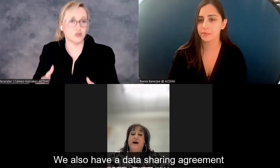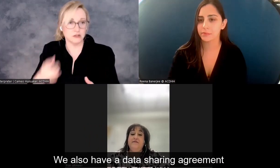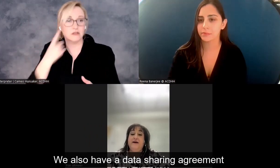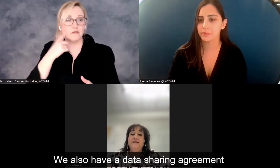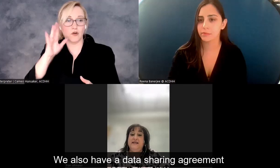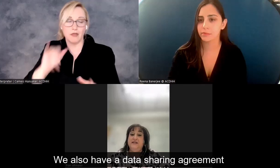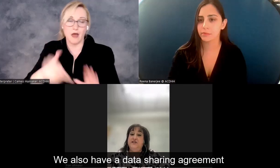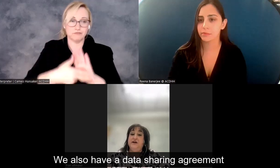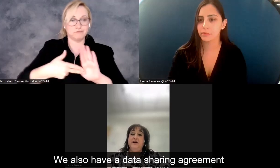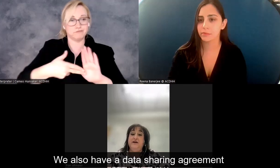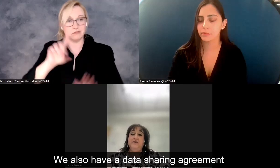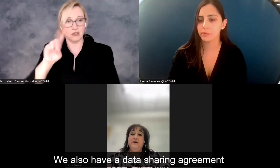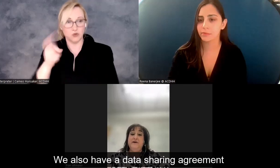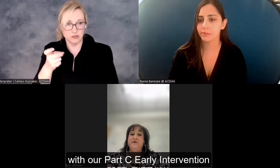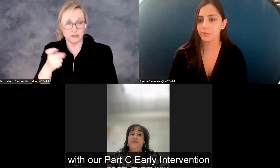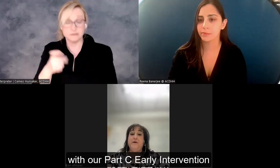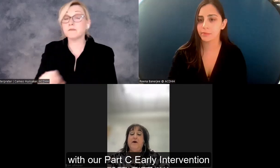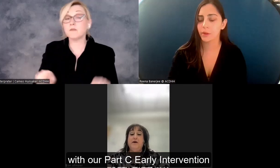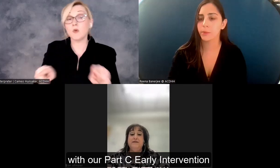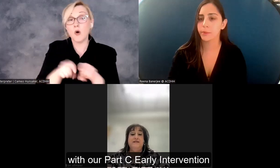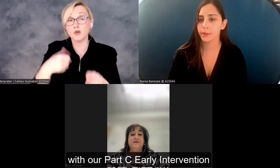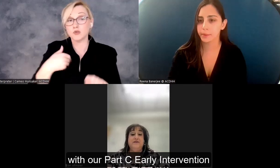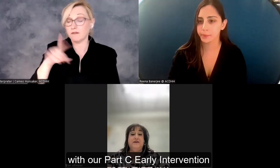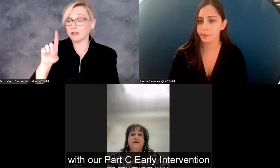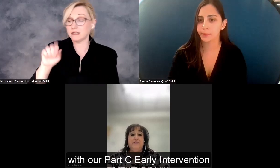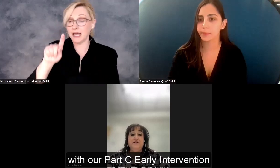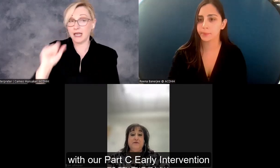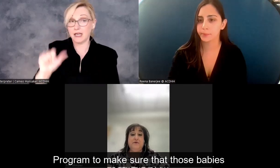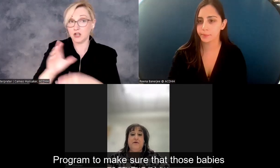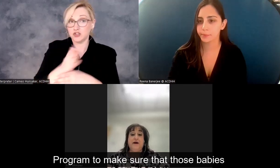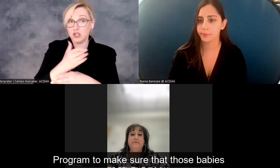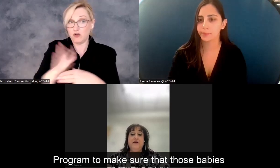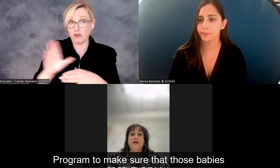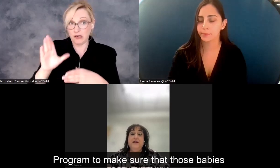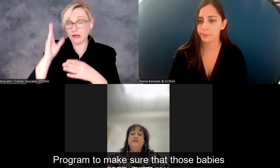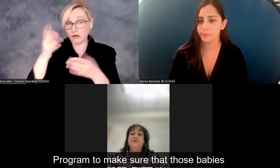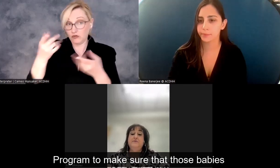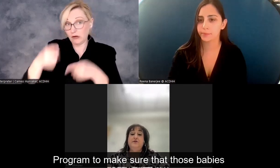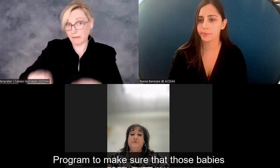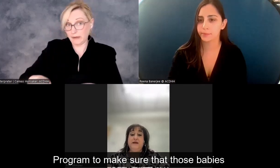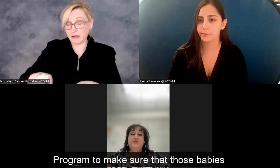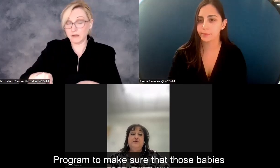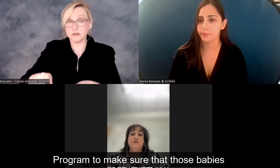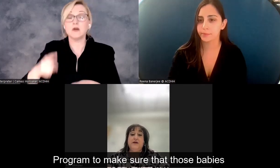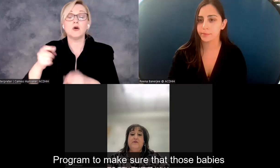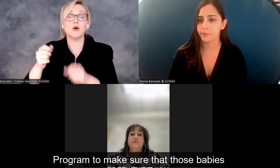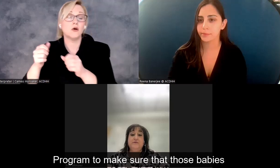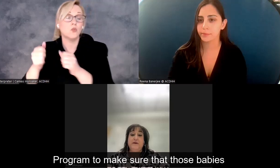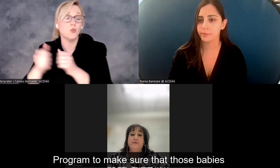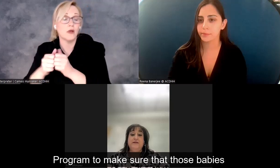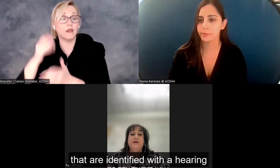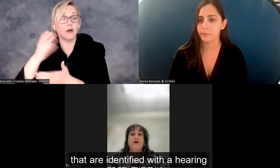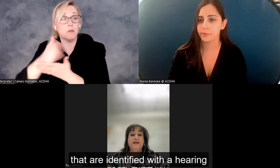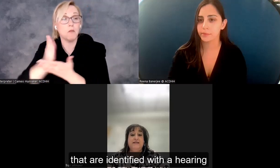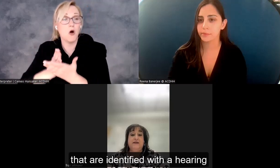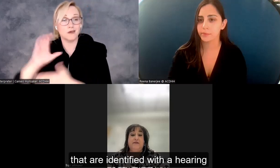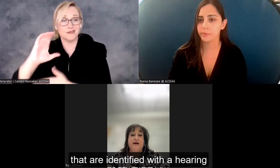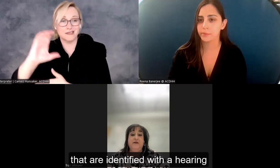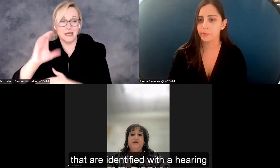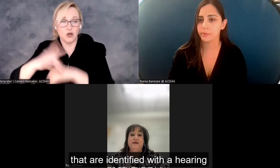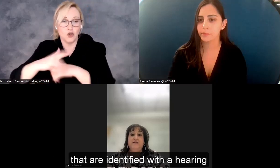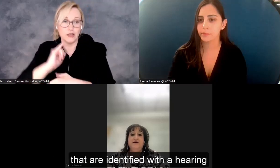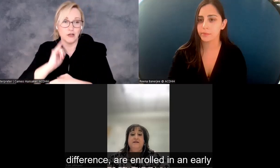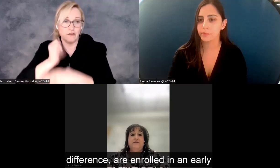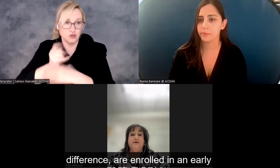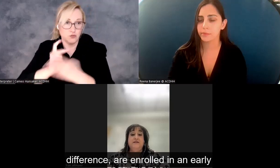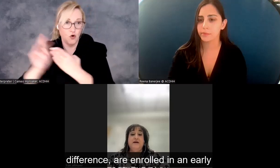also have a data sharing agreement with our Part C early intervention program to make sure that those babies that are identified